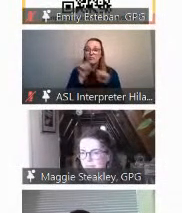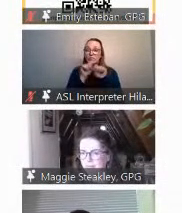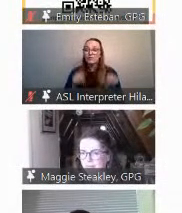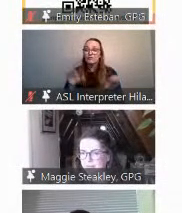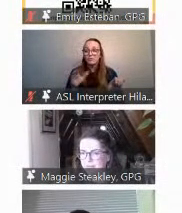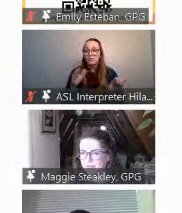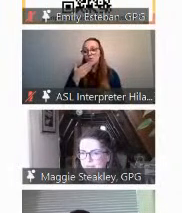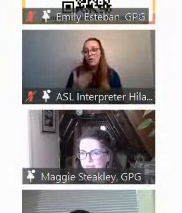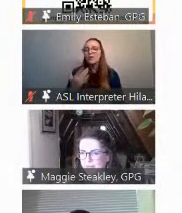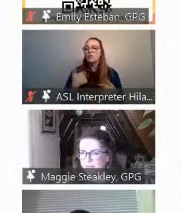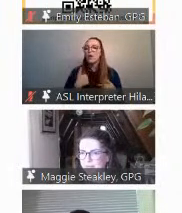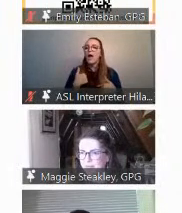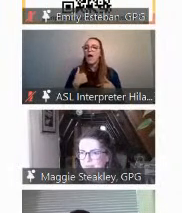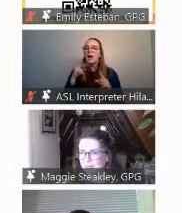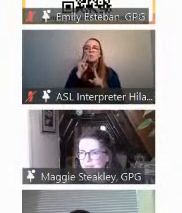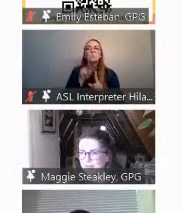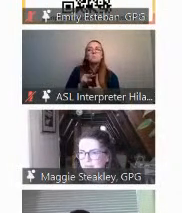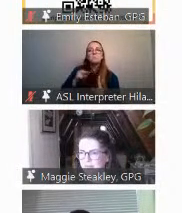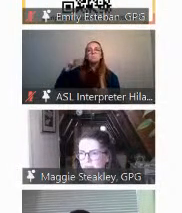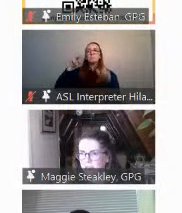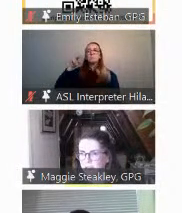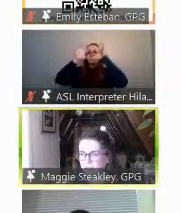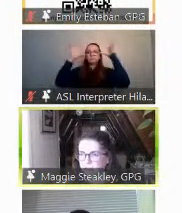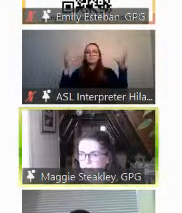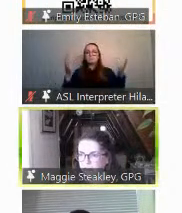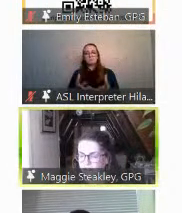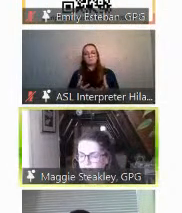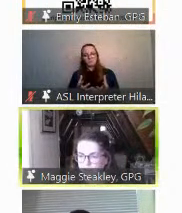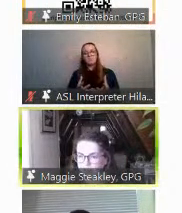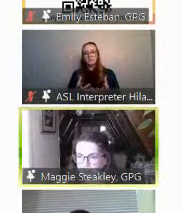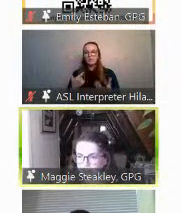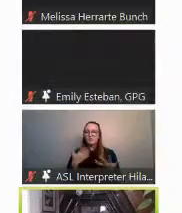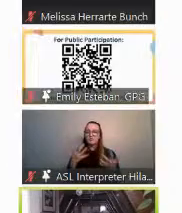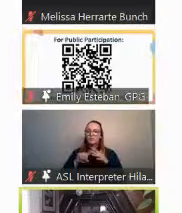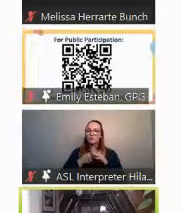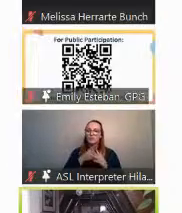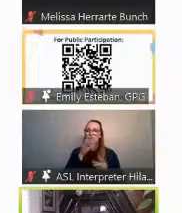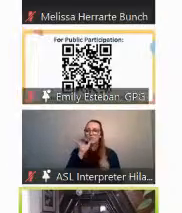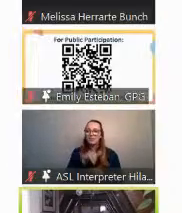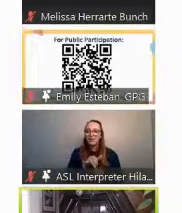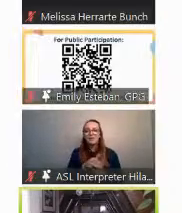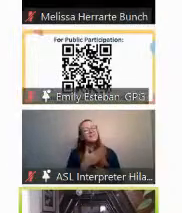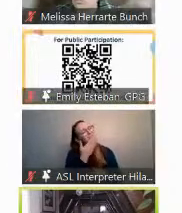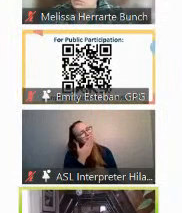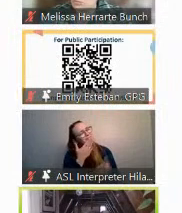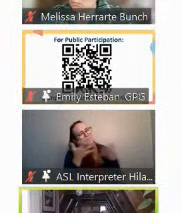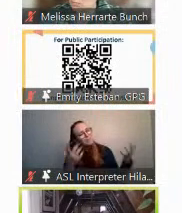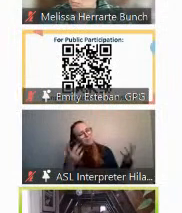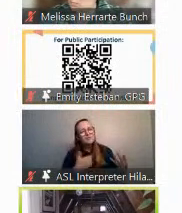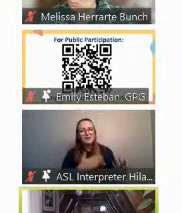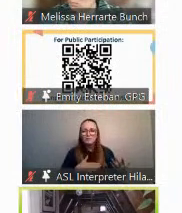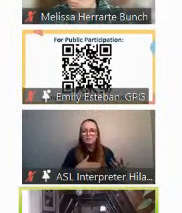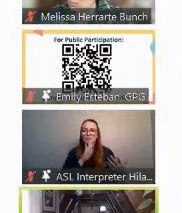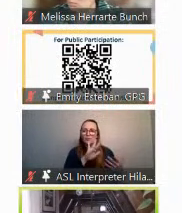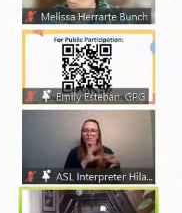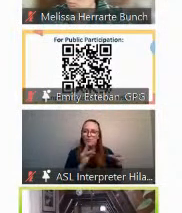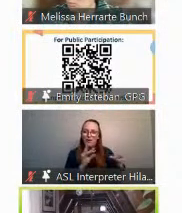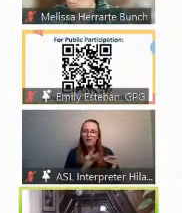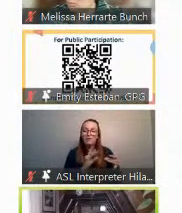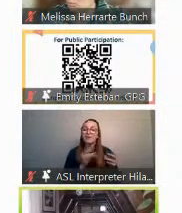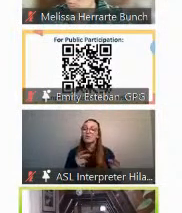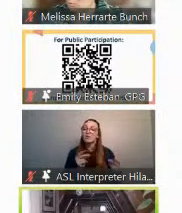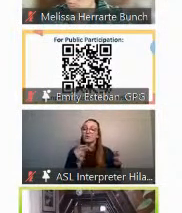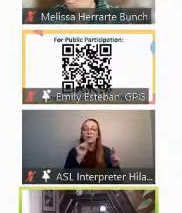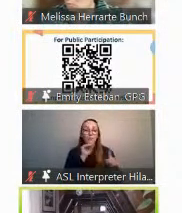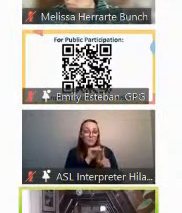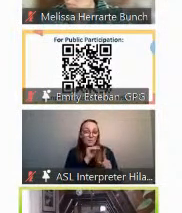more holistically. So I just wanted to start it off that way. Thank you. Thank you so much, Dr. Verma. Really appreciate those remarks. And just as a quick